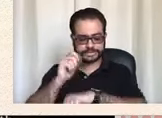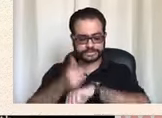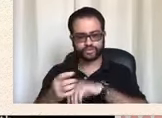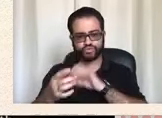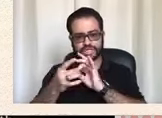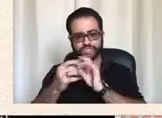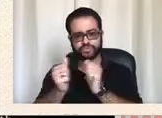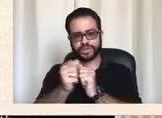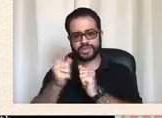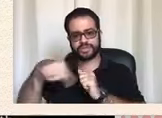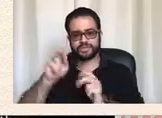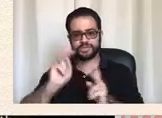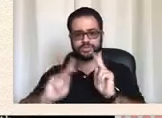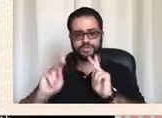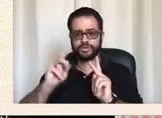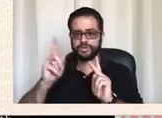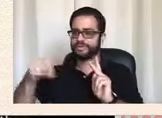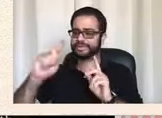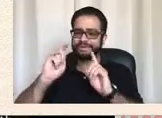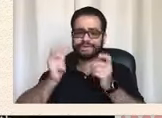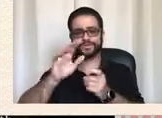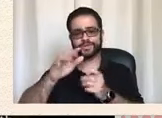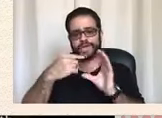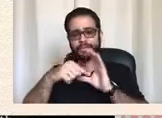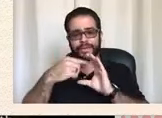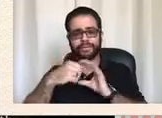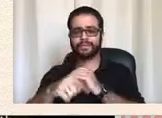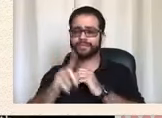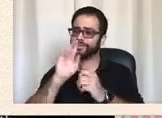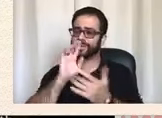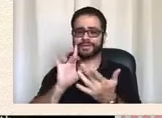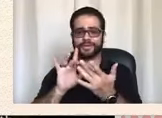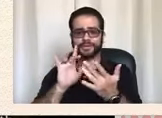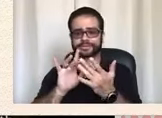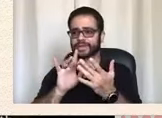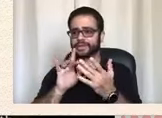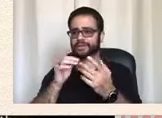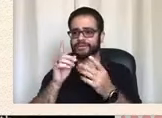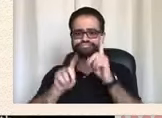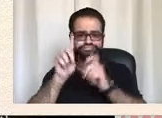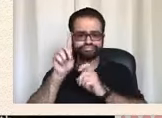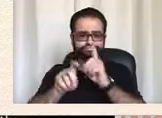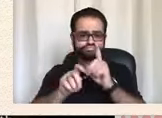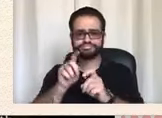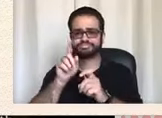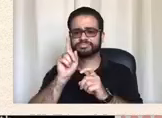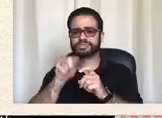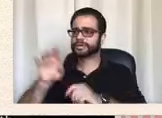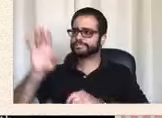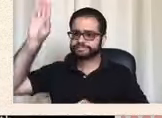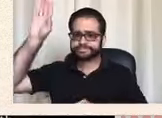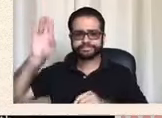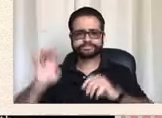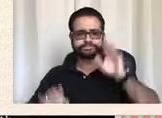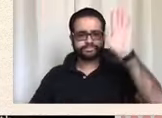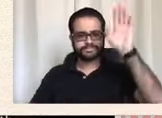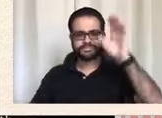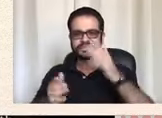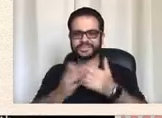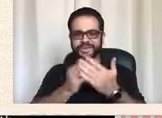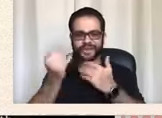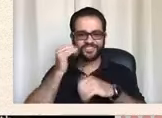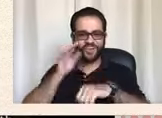give you guys their email addresses, and you're going to be able to ask questions. You're going to be able to raise your hand, even if it's digitally on your keyboard. You're going to